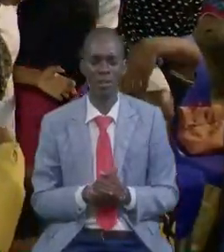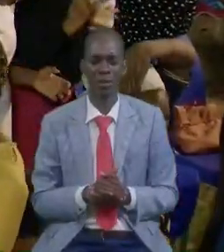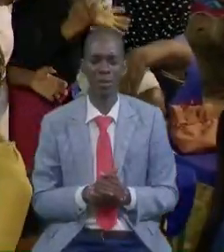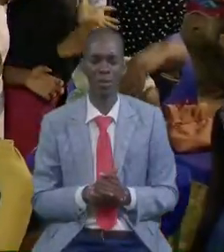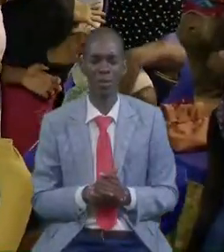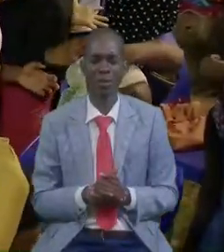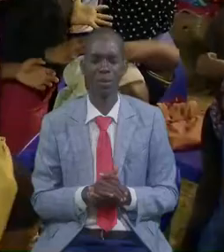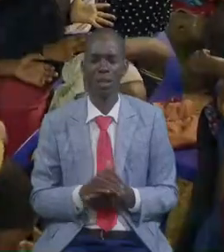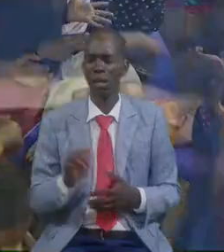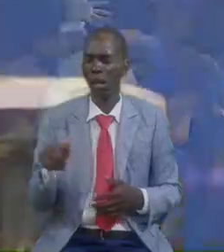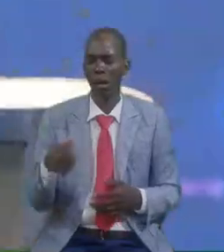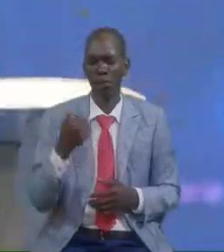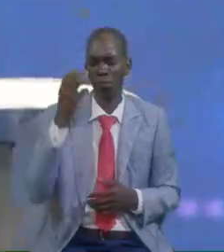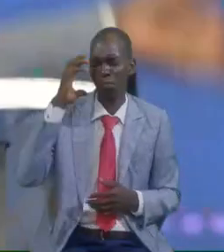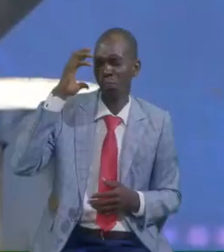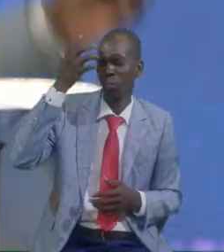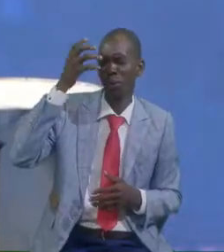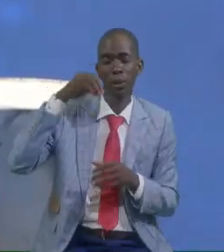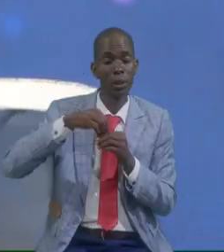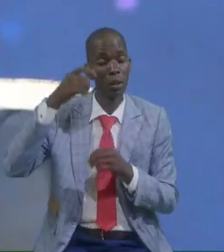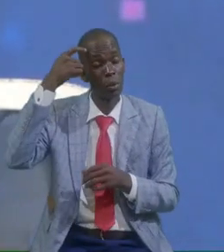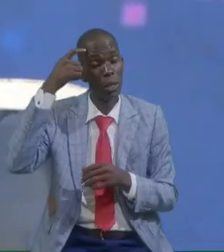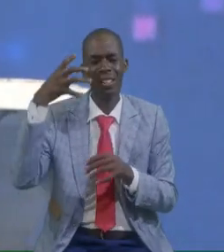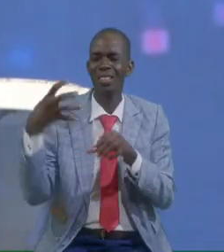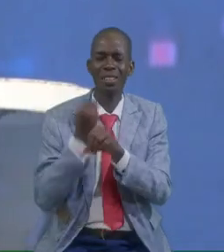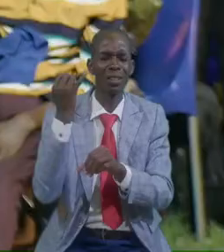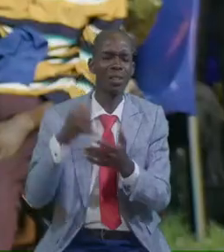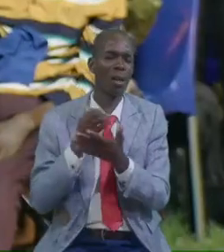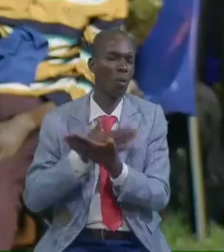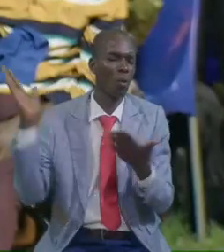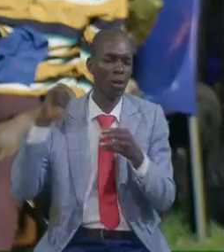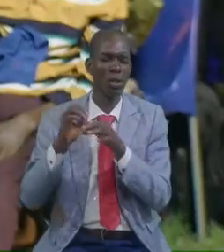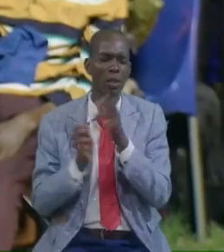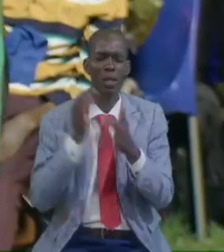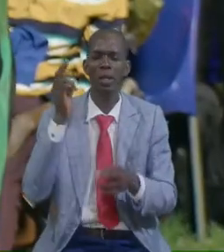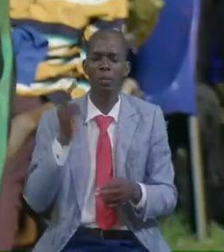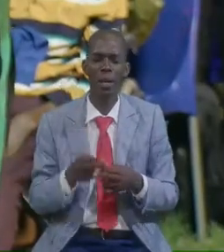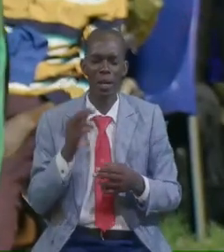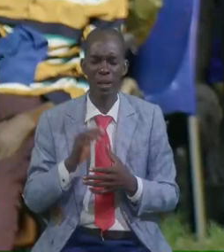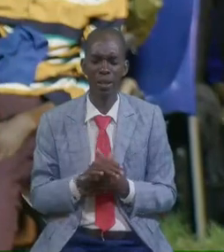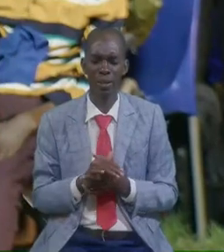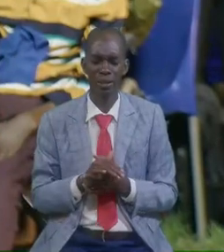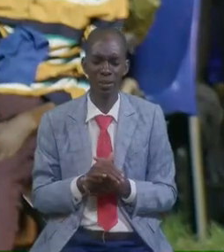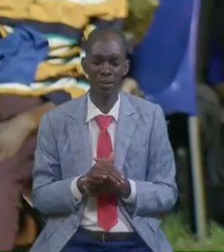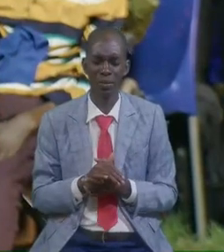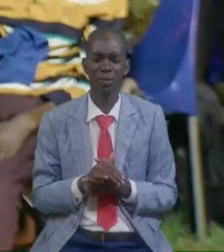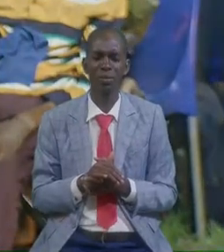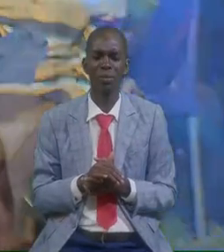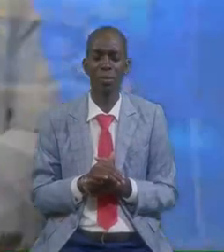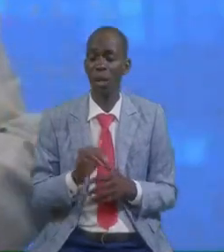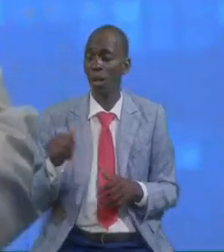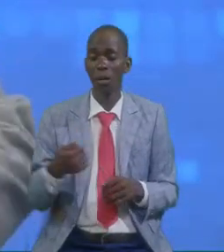Any insanity in the brain, take it away in Jesus' name. Any